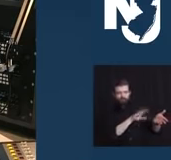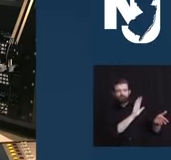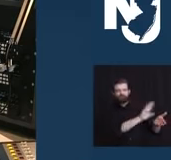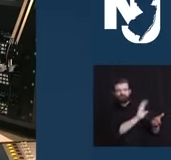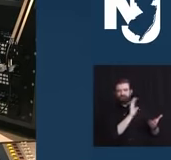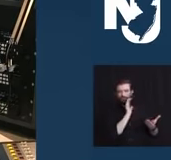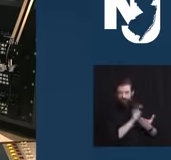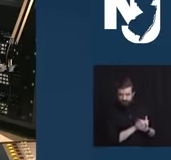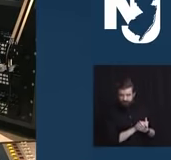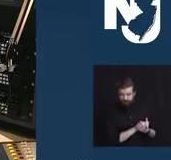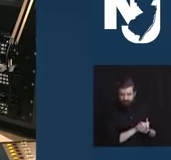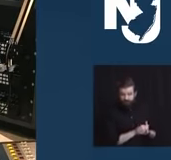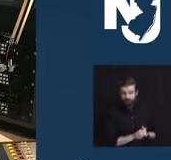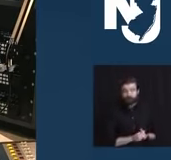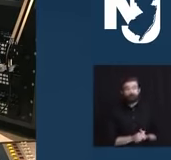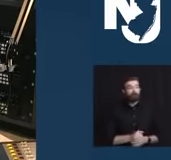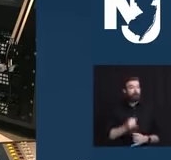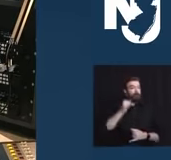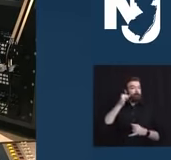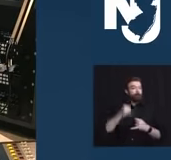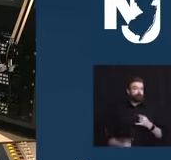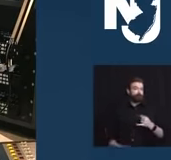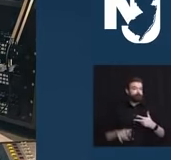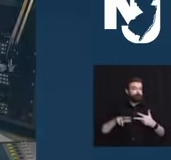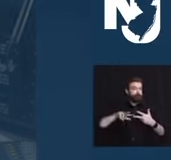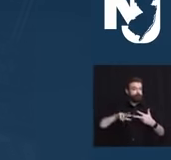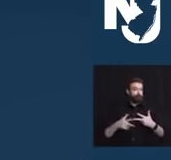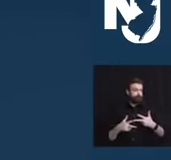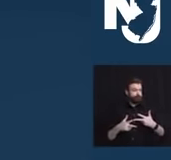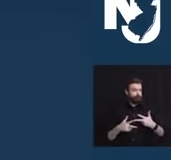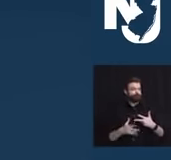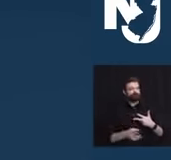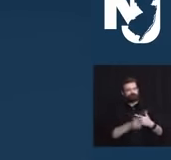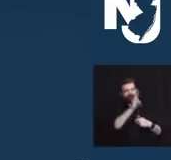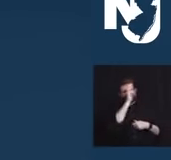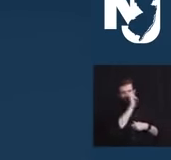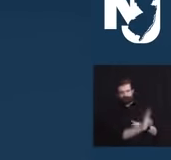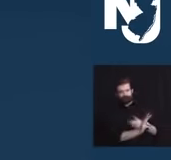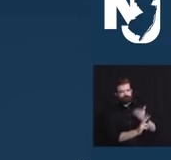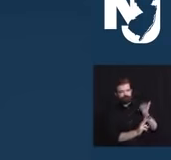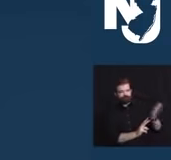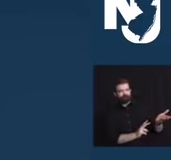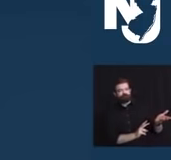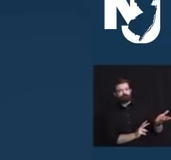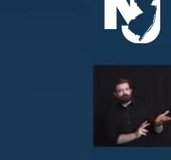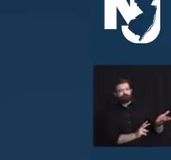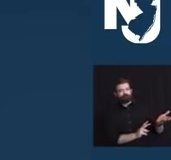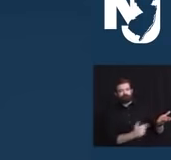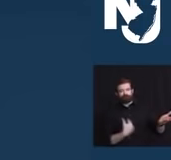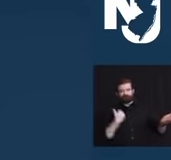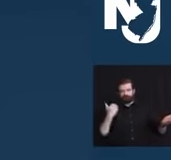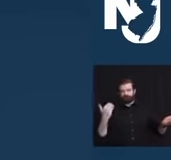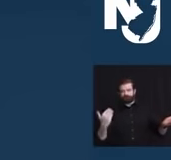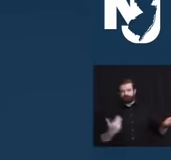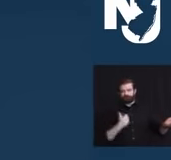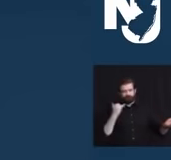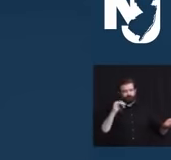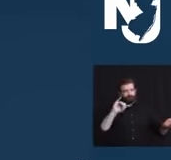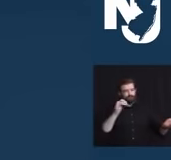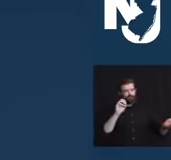And finally for today, we honor the short yet spirited life of this guy, Jeremiah Trusty. He was